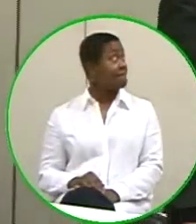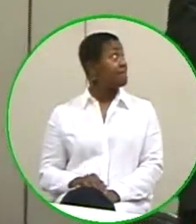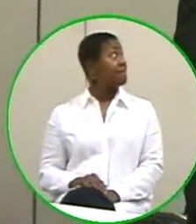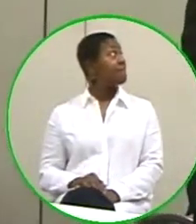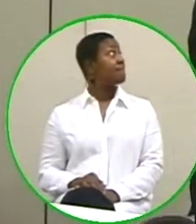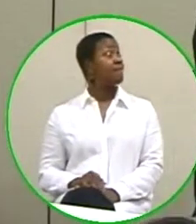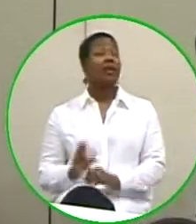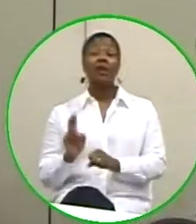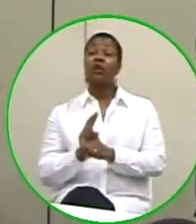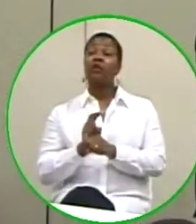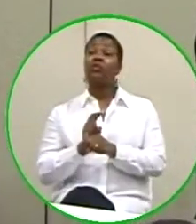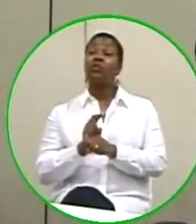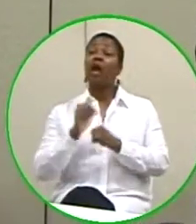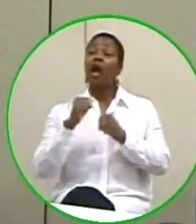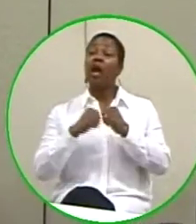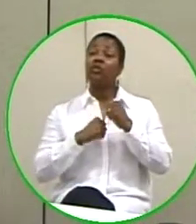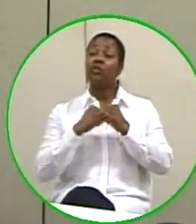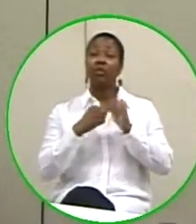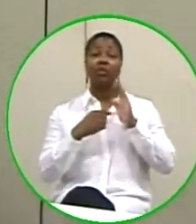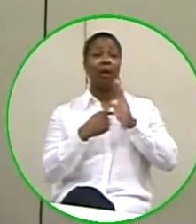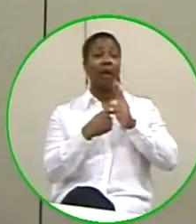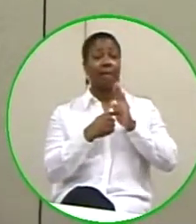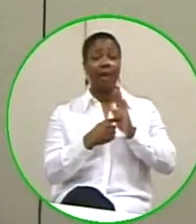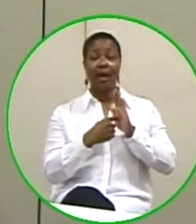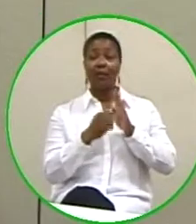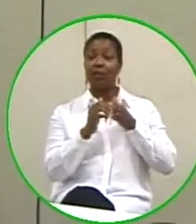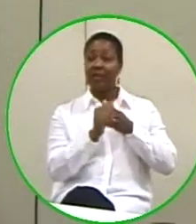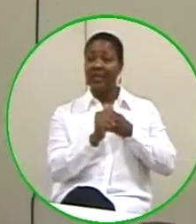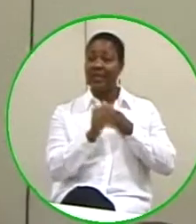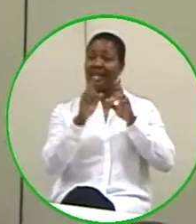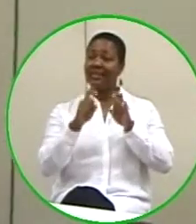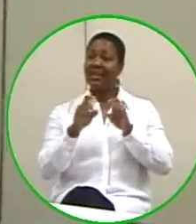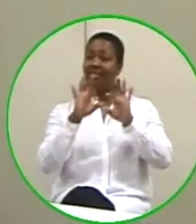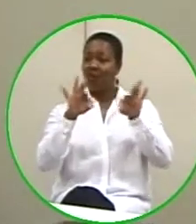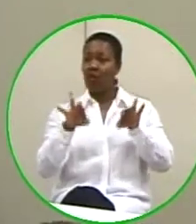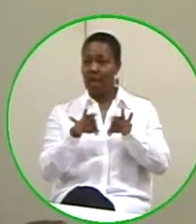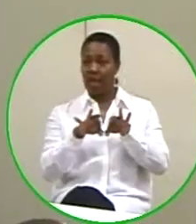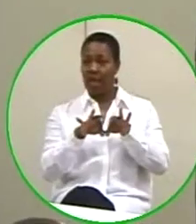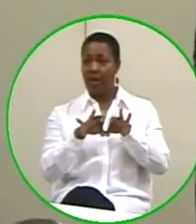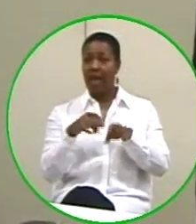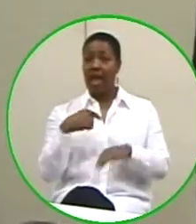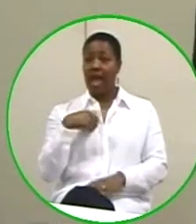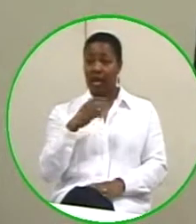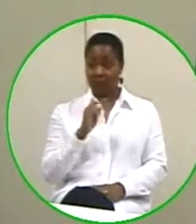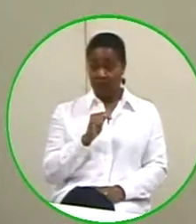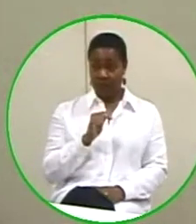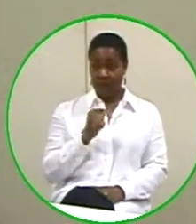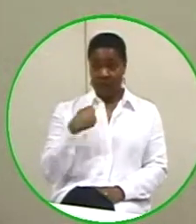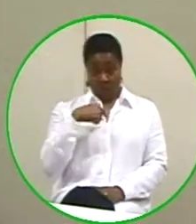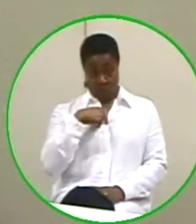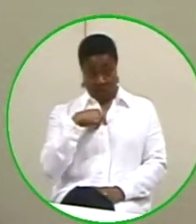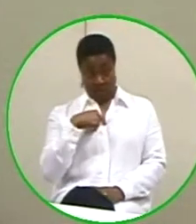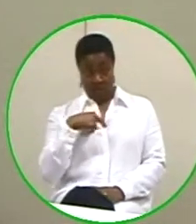We want to use a structure, a model, lead, and test format. I do it, we do it, you do